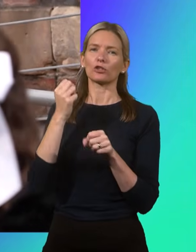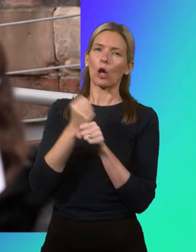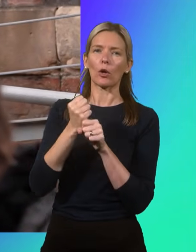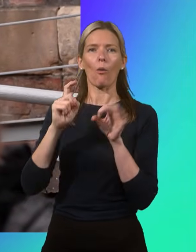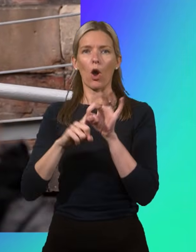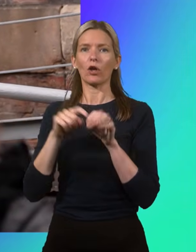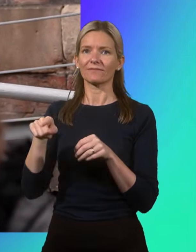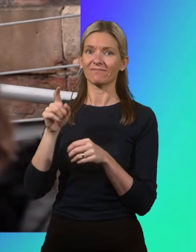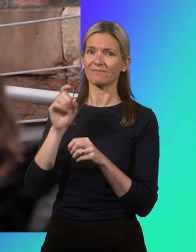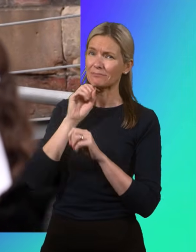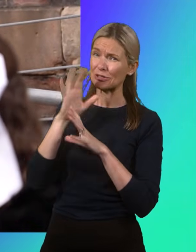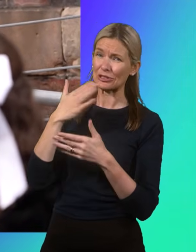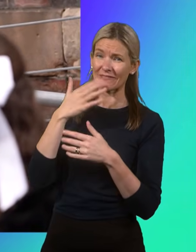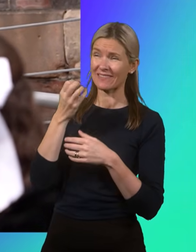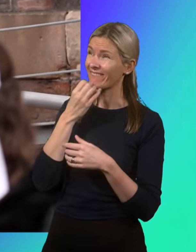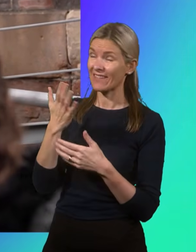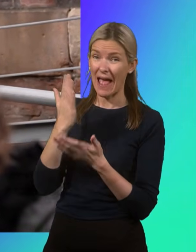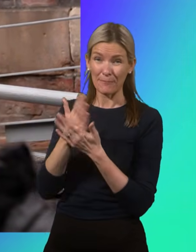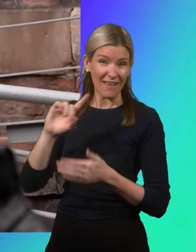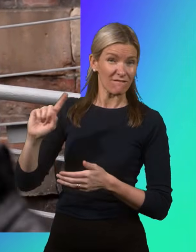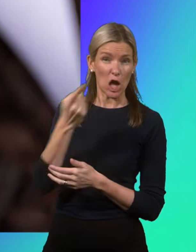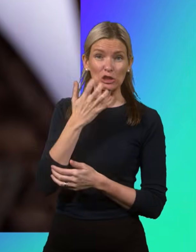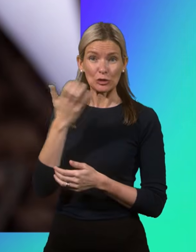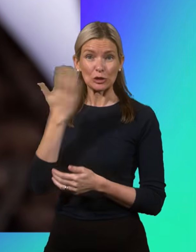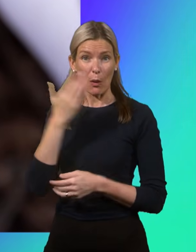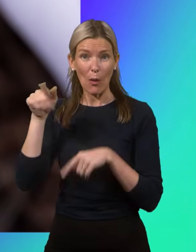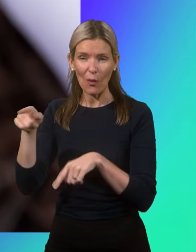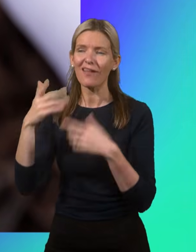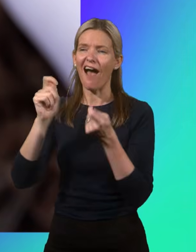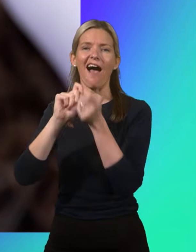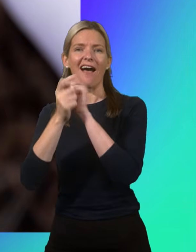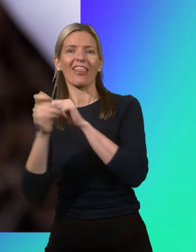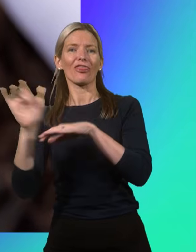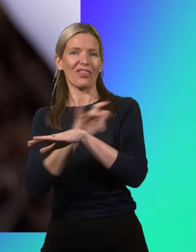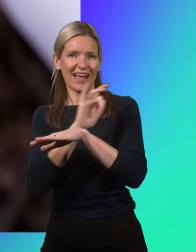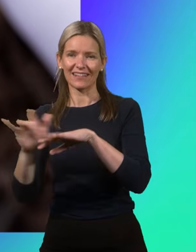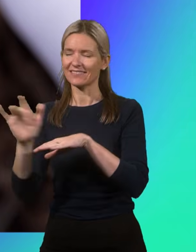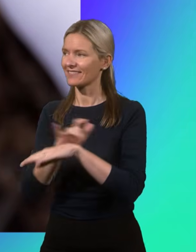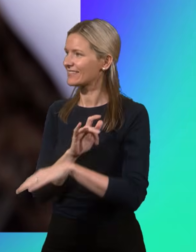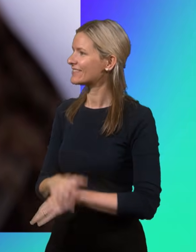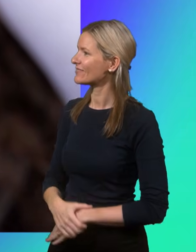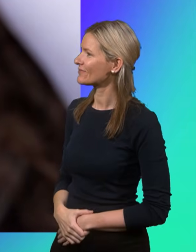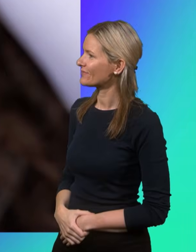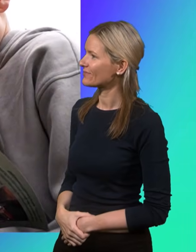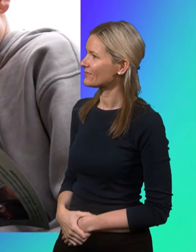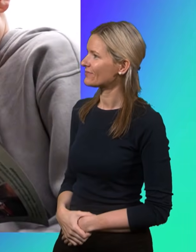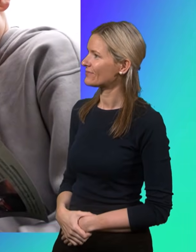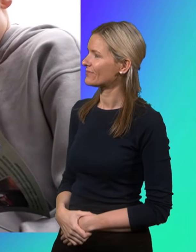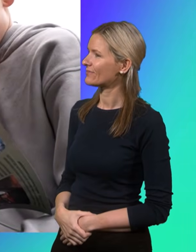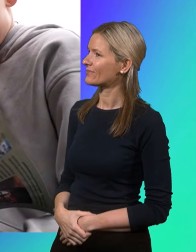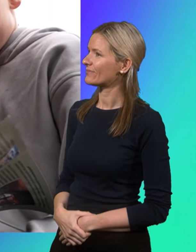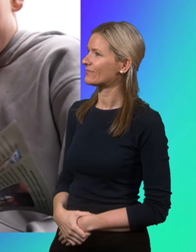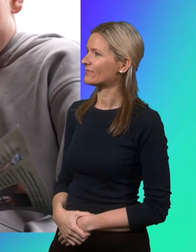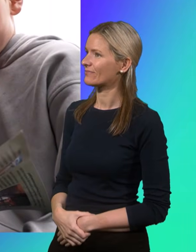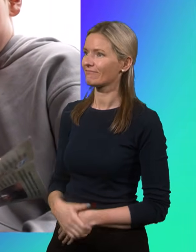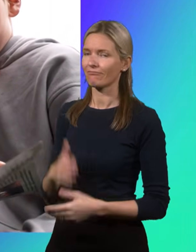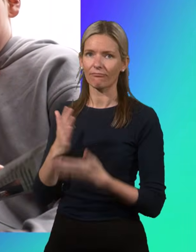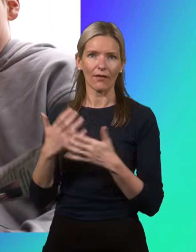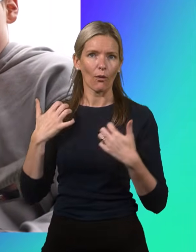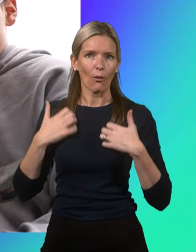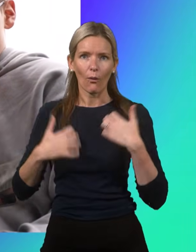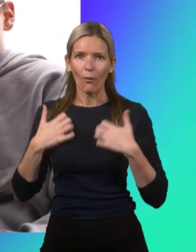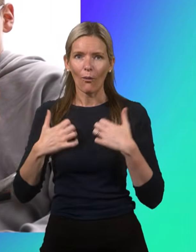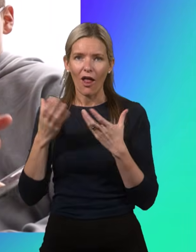Jewish school in Liverpool and is now part of a theatre. It's been an interesting day learning all about how Jewish culture has